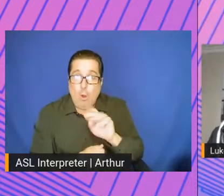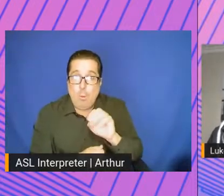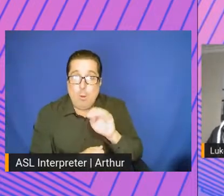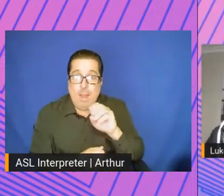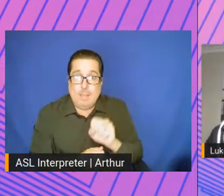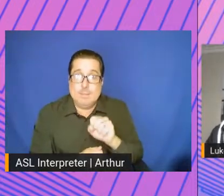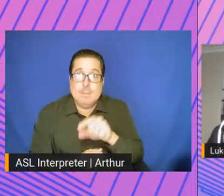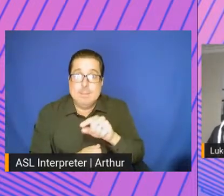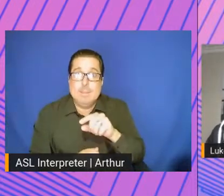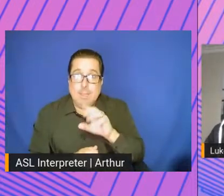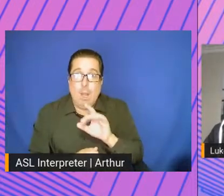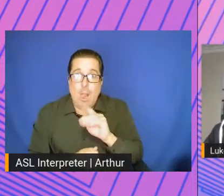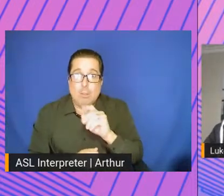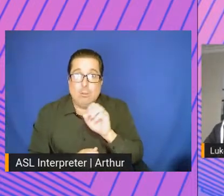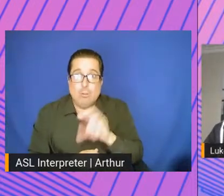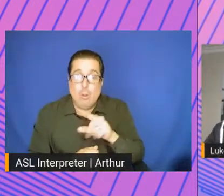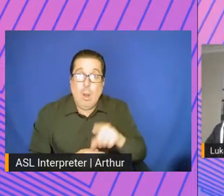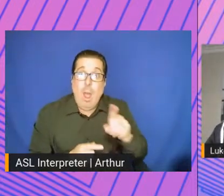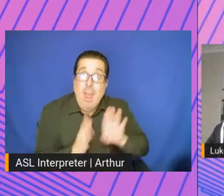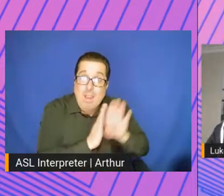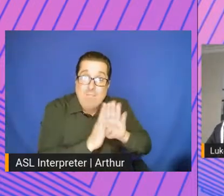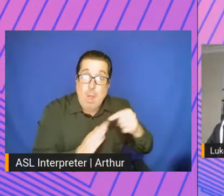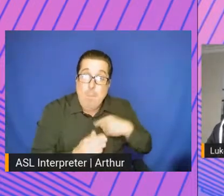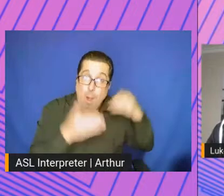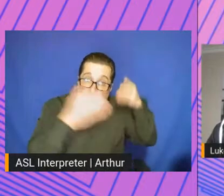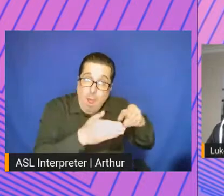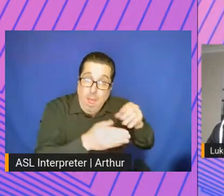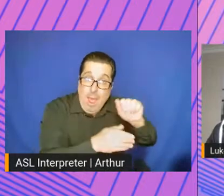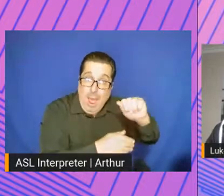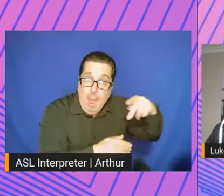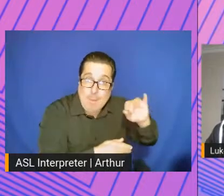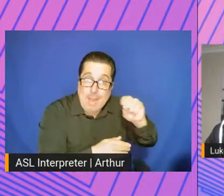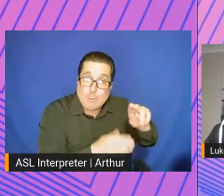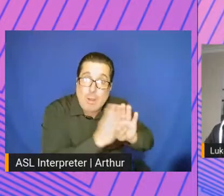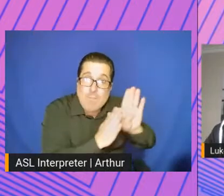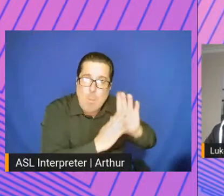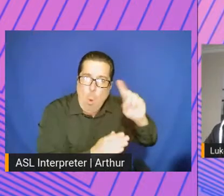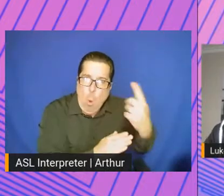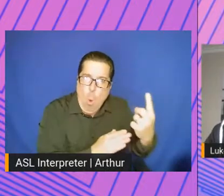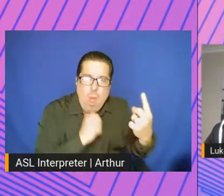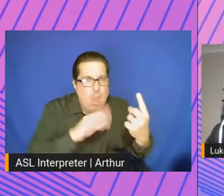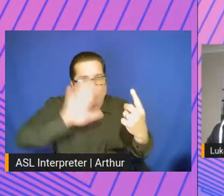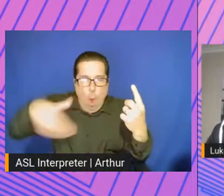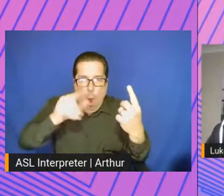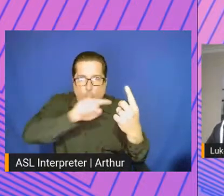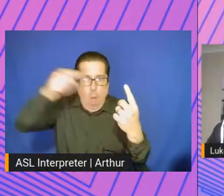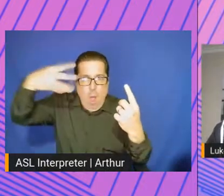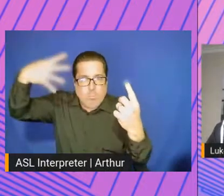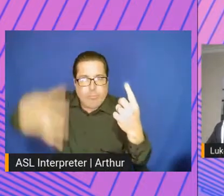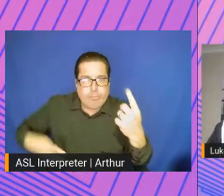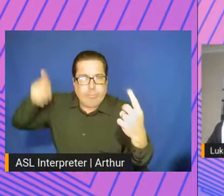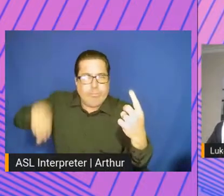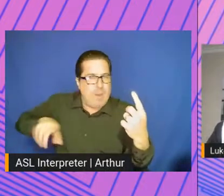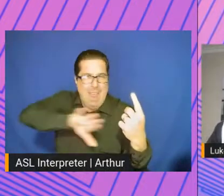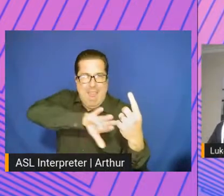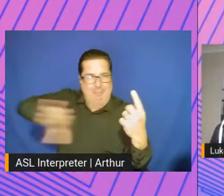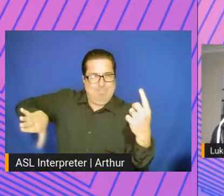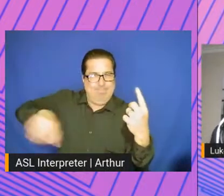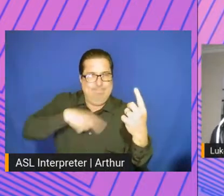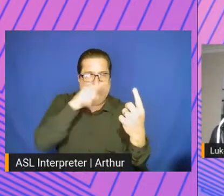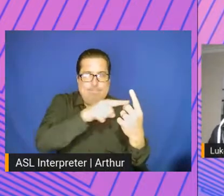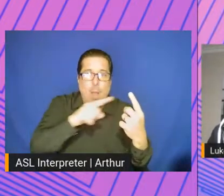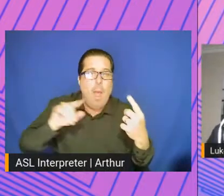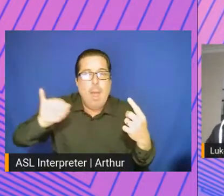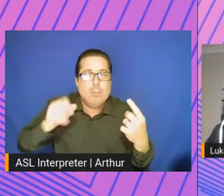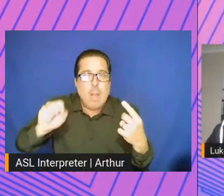shoes of a developer whose job is to focus on application development, like maybe they're dealing with a React.js application